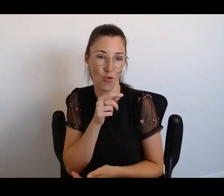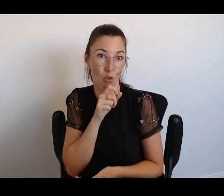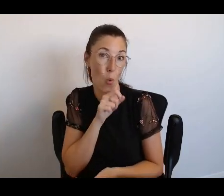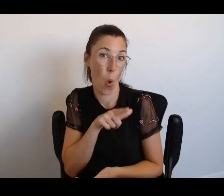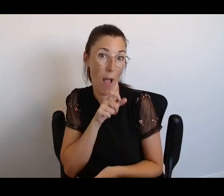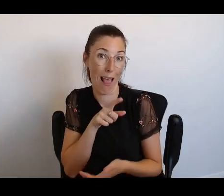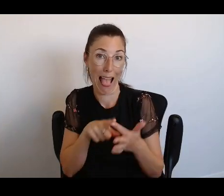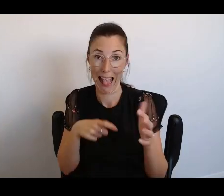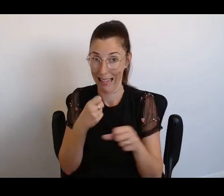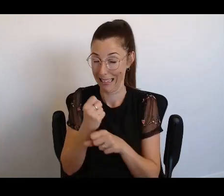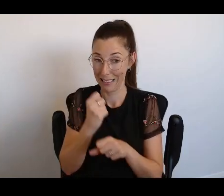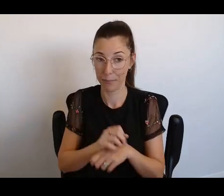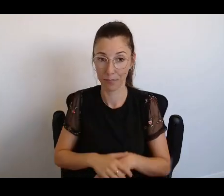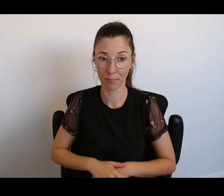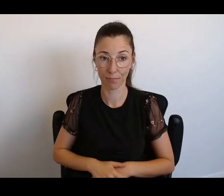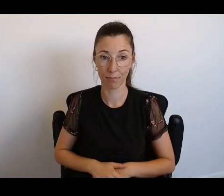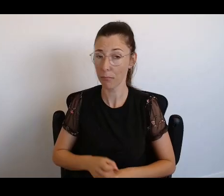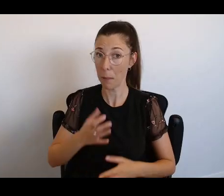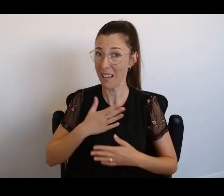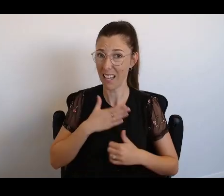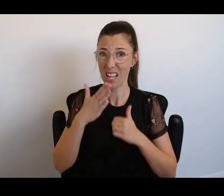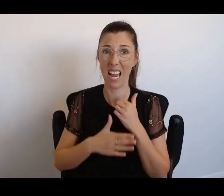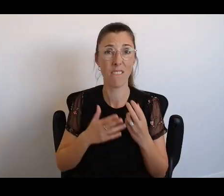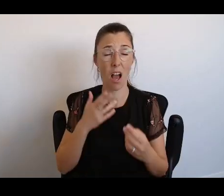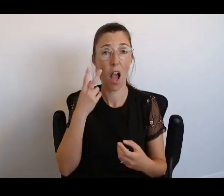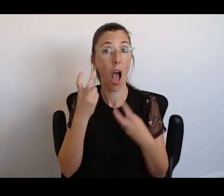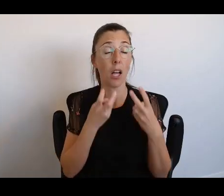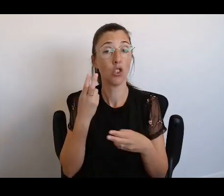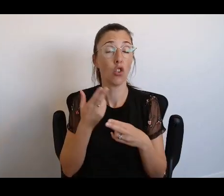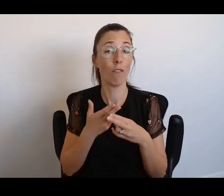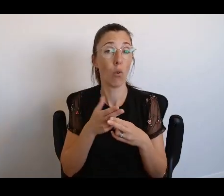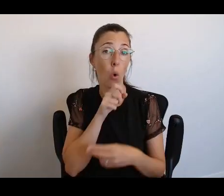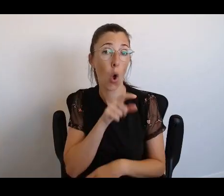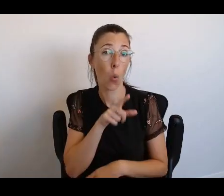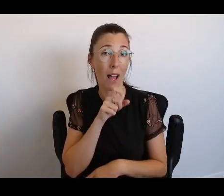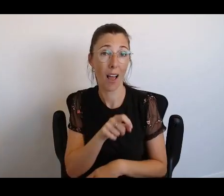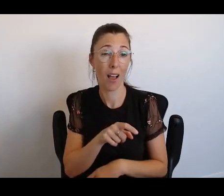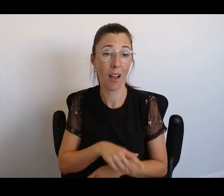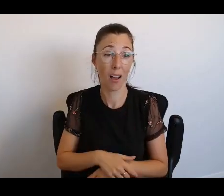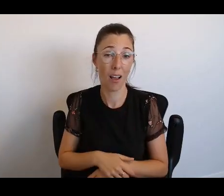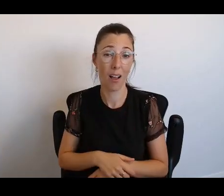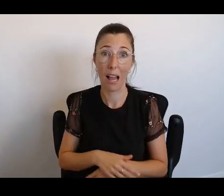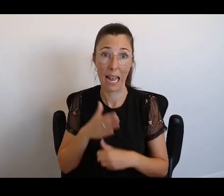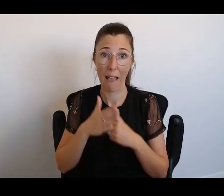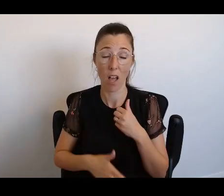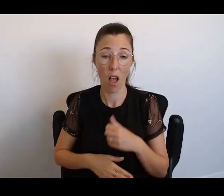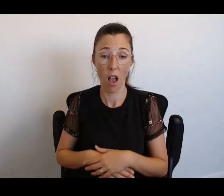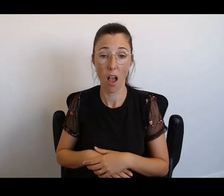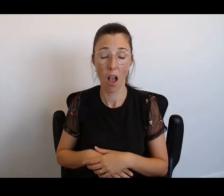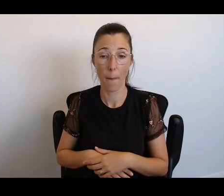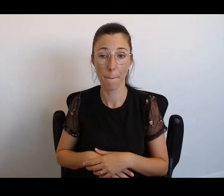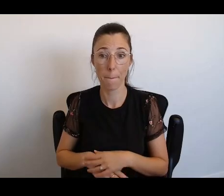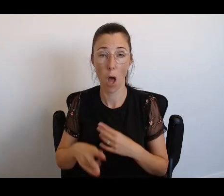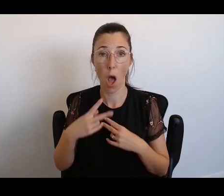And I had not hunted for goanna before. We don't have, I've never done that. And I knew from the look on